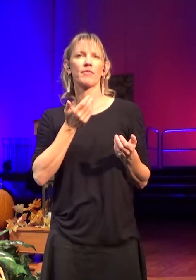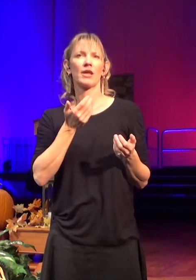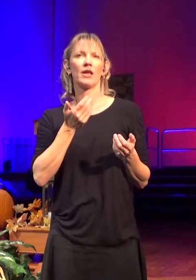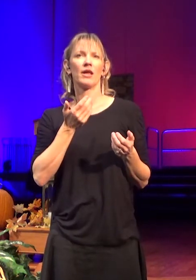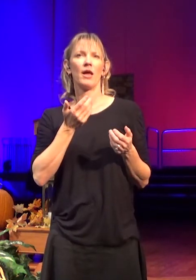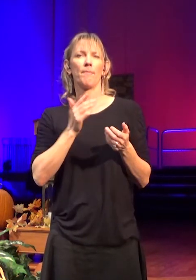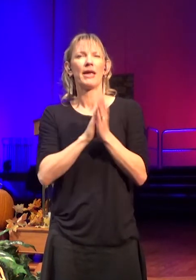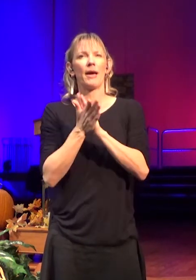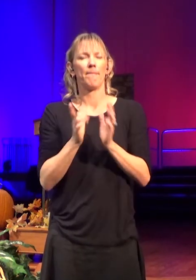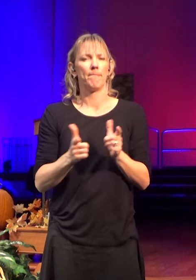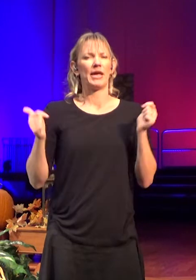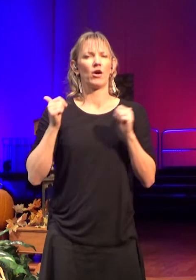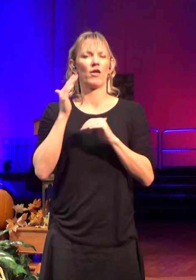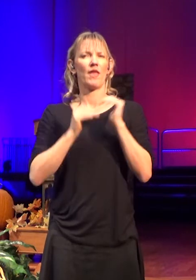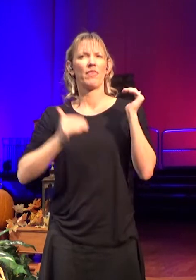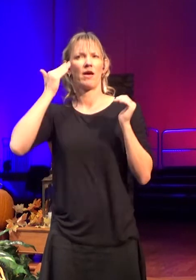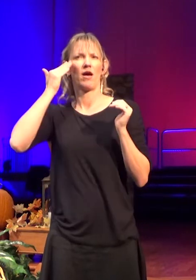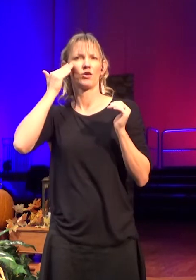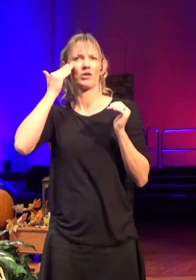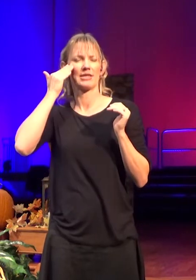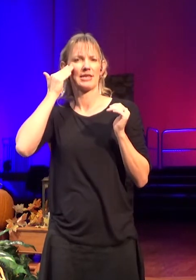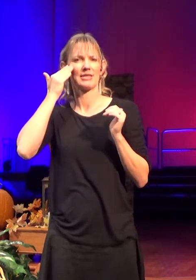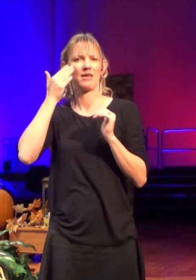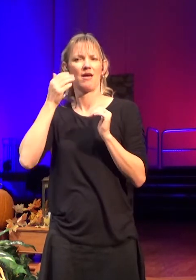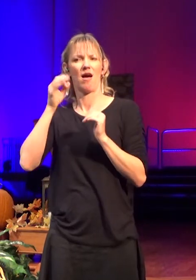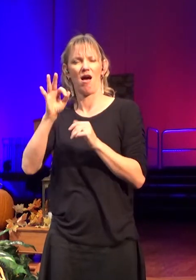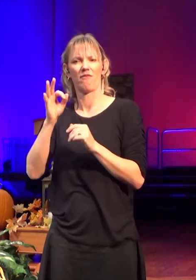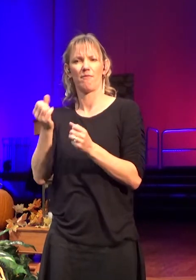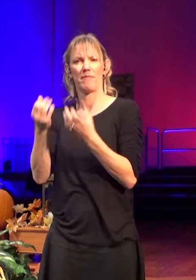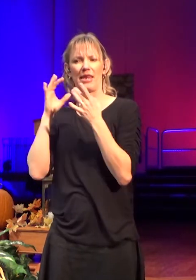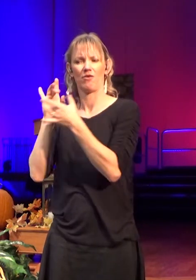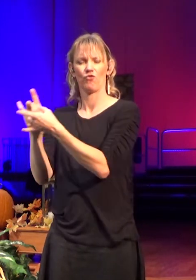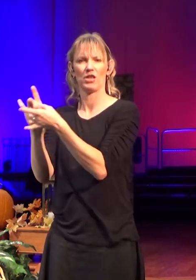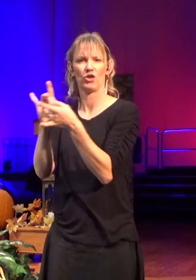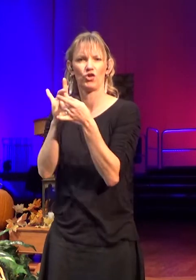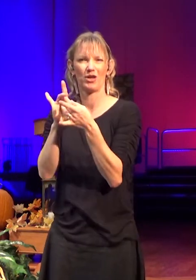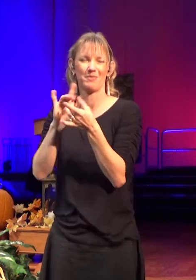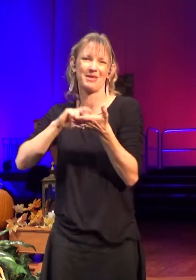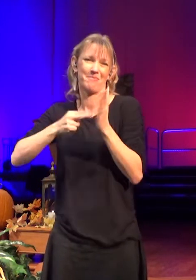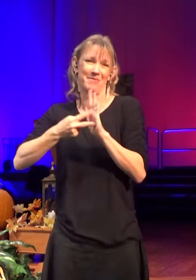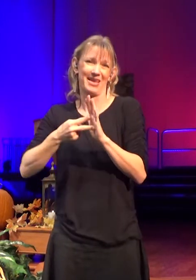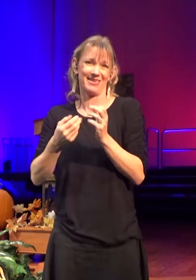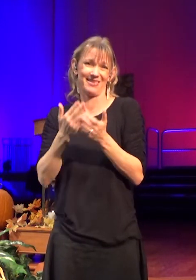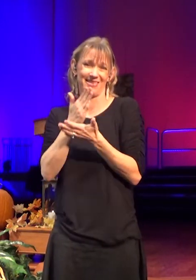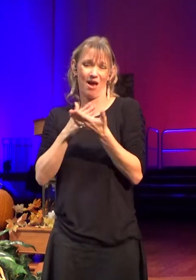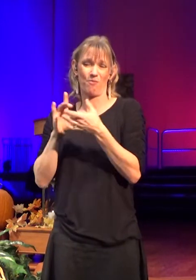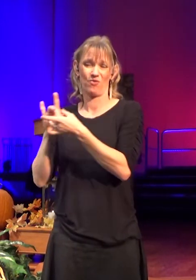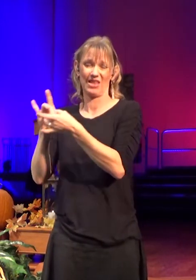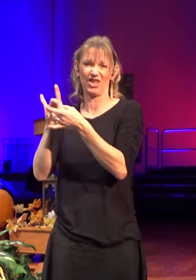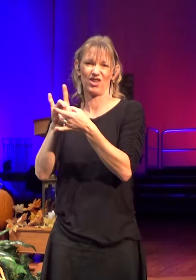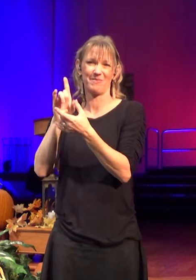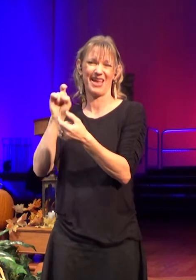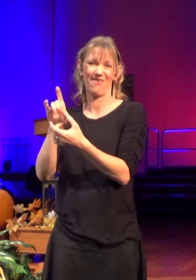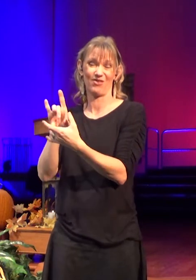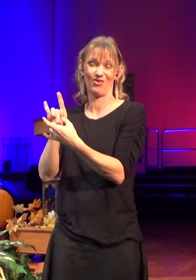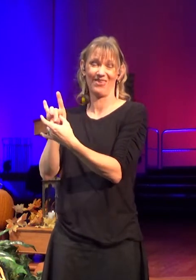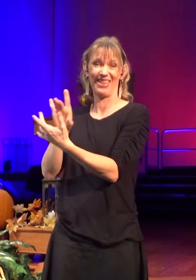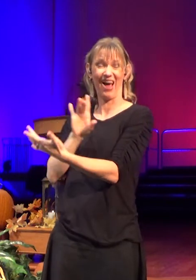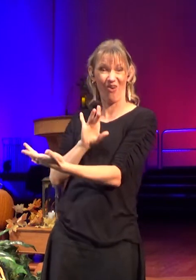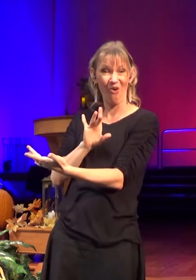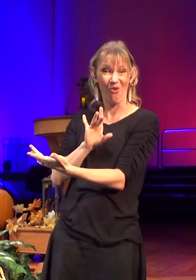consciousness of many of our relationships. And it's kind of hard because sometimes we even wind up having to let some of those relationships